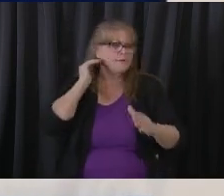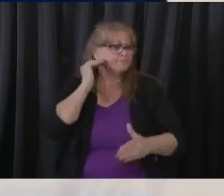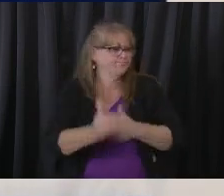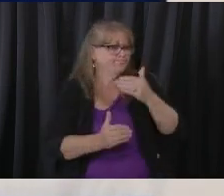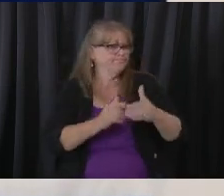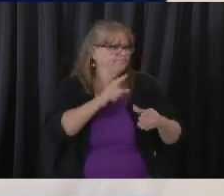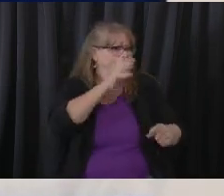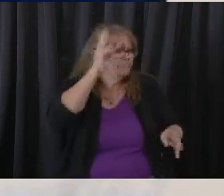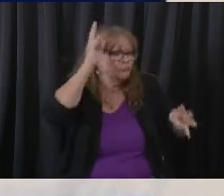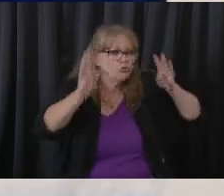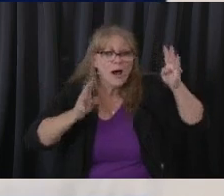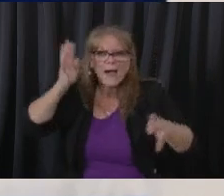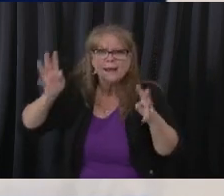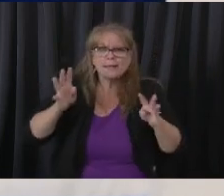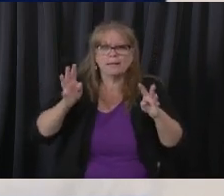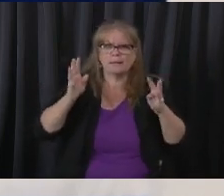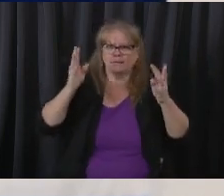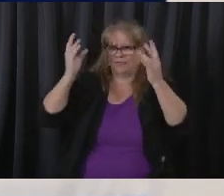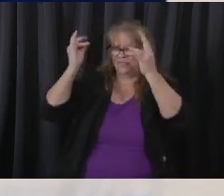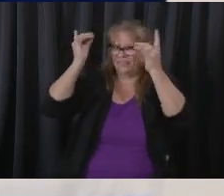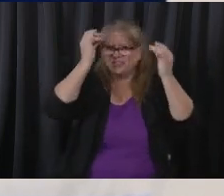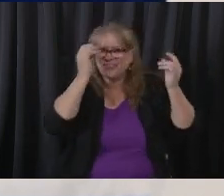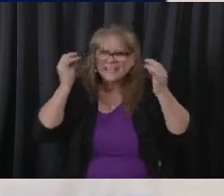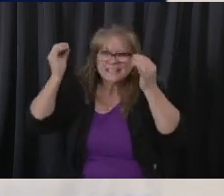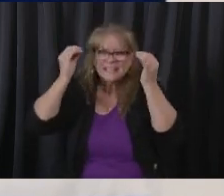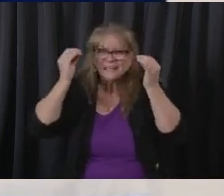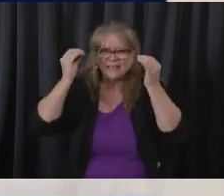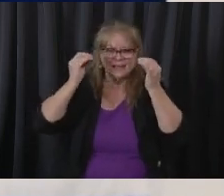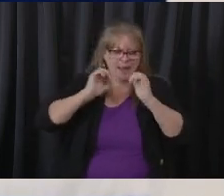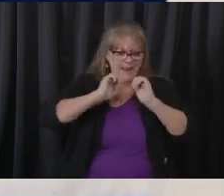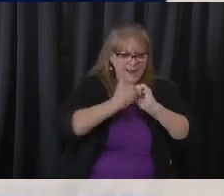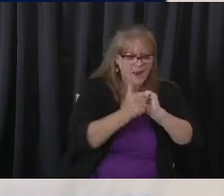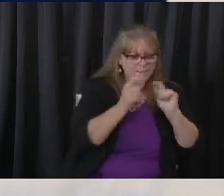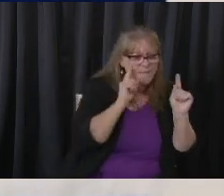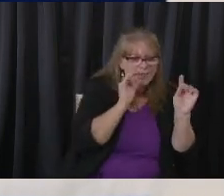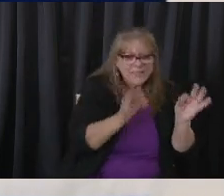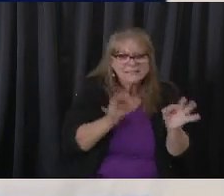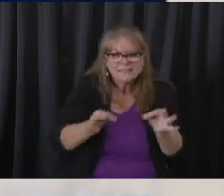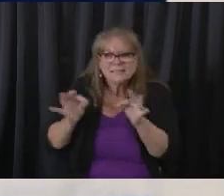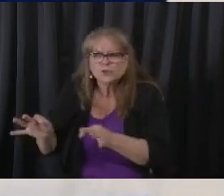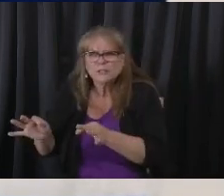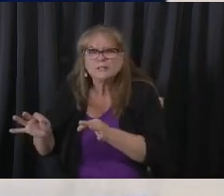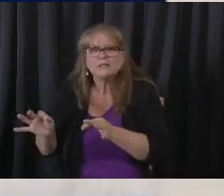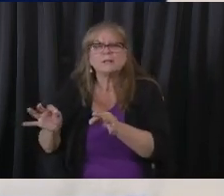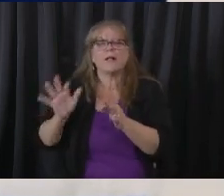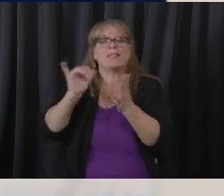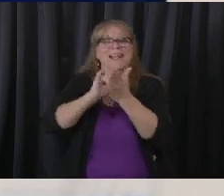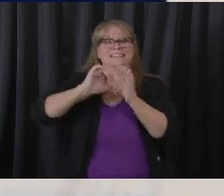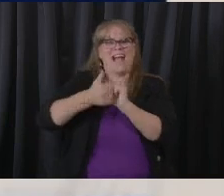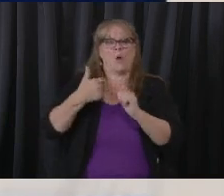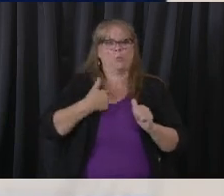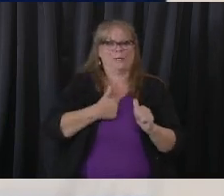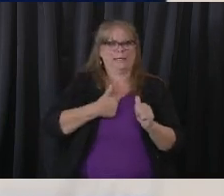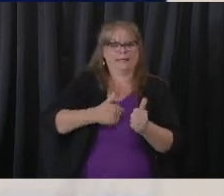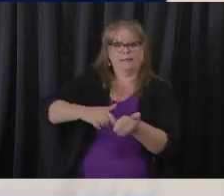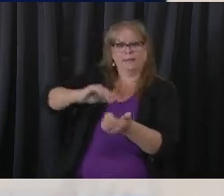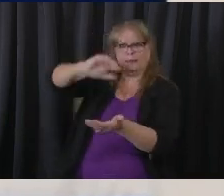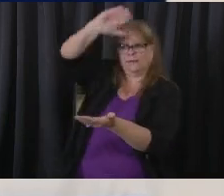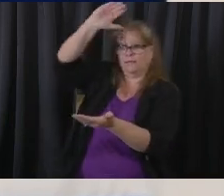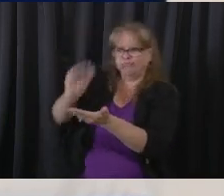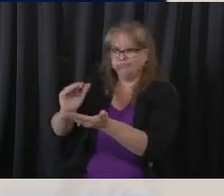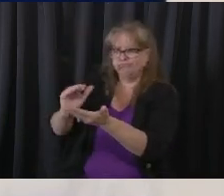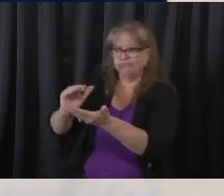contain the virus in Colorado. It's really up to your behavior, to your choices. I know that you, with the right information, will make good